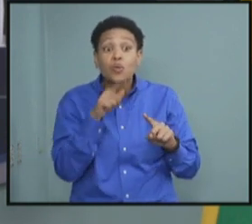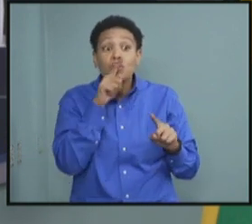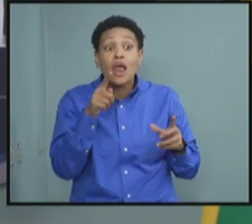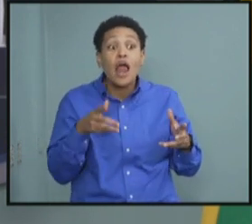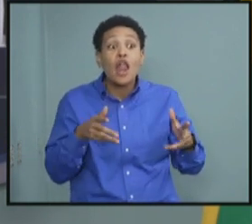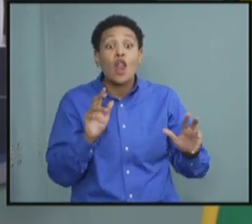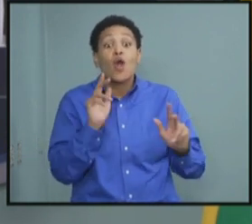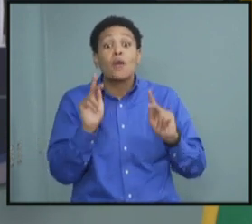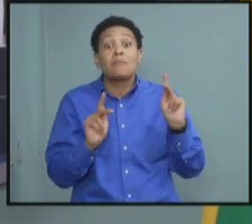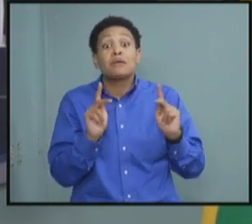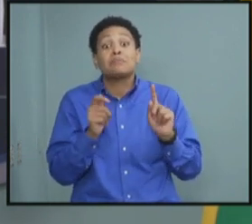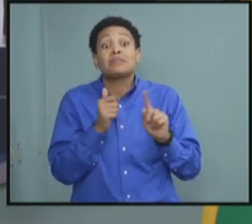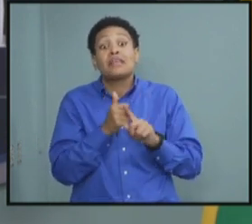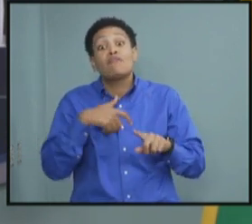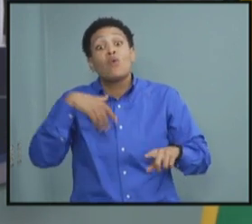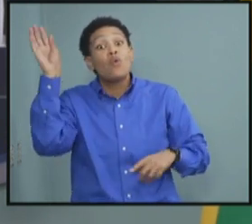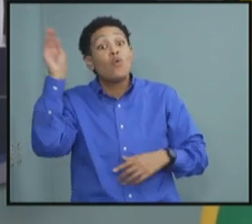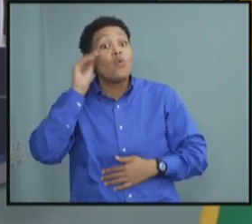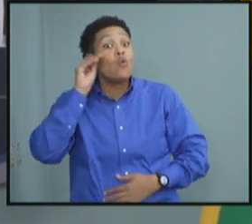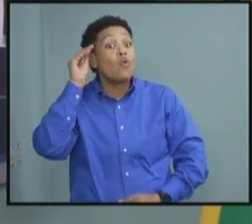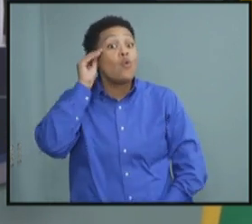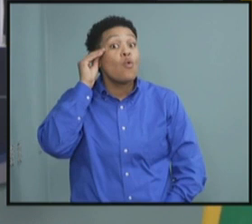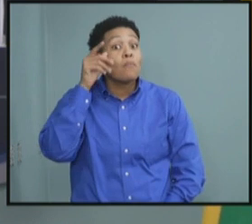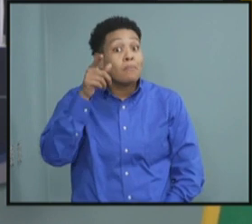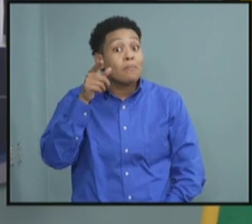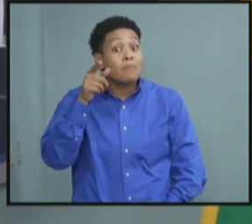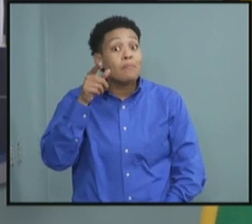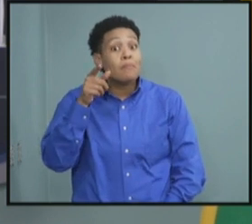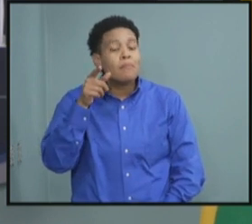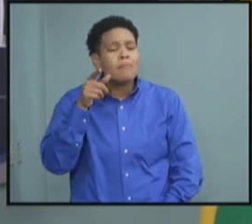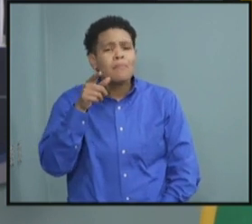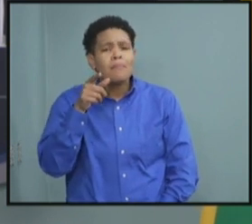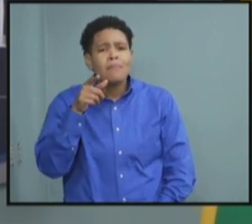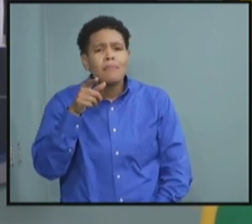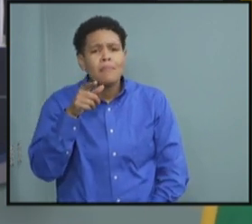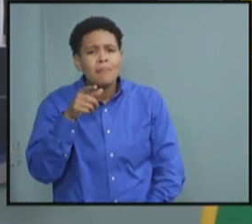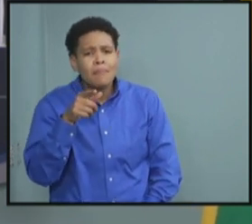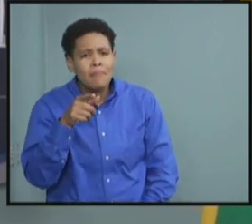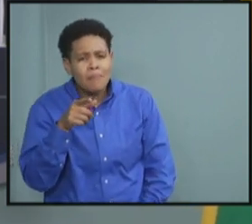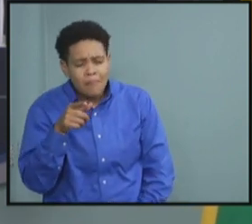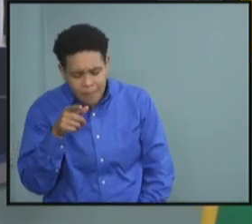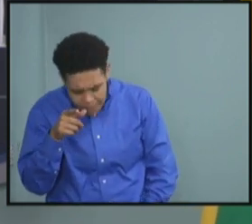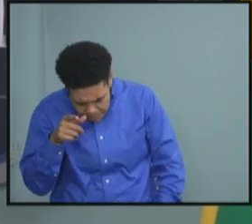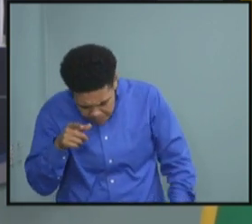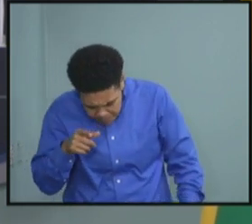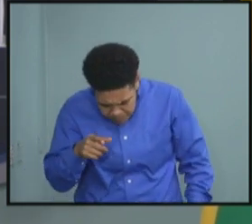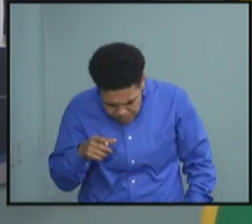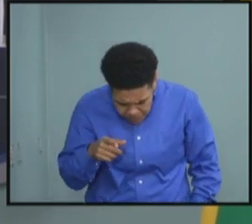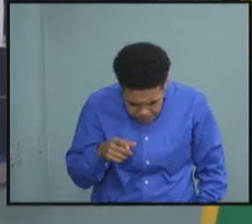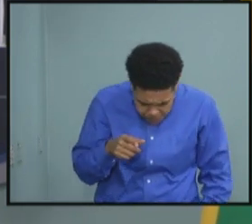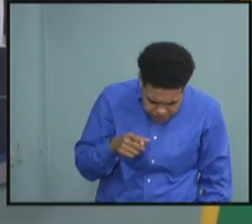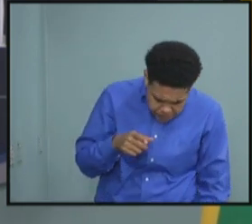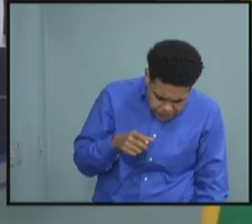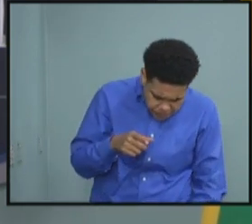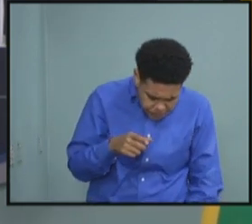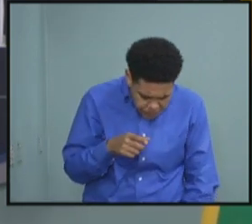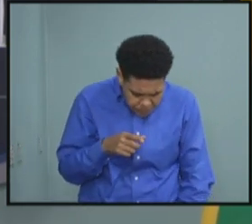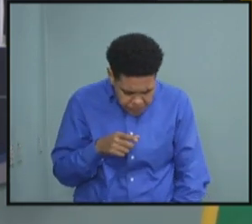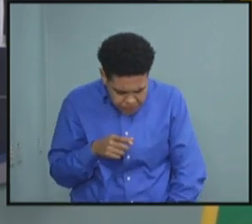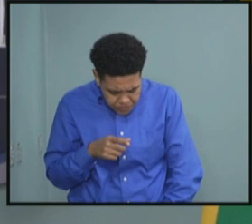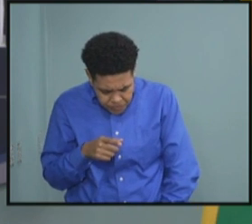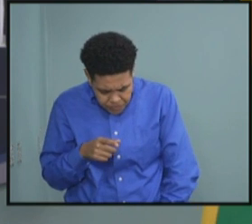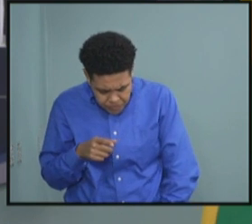allow persons to go home, that we are not just depending on their